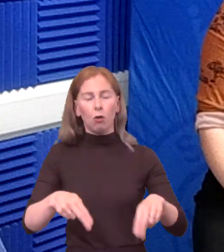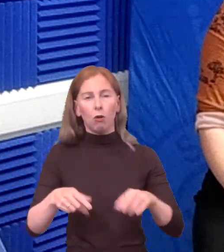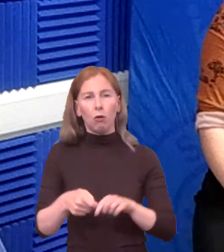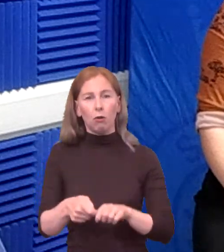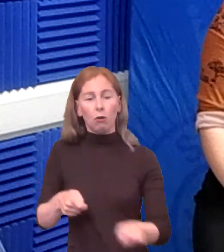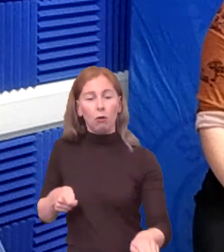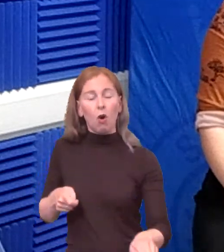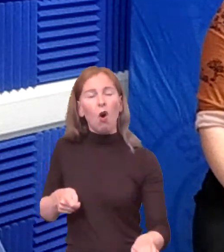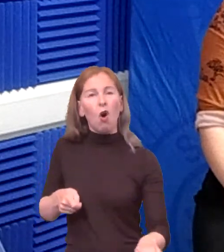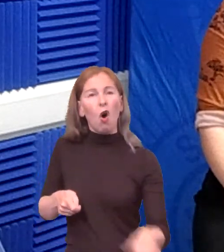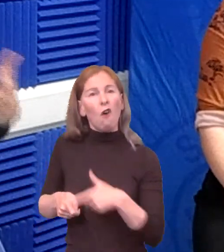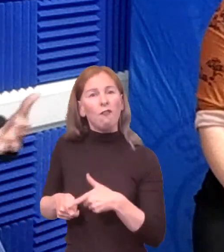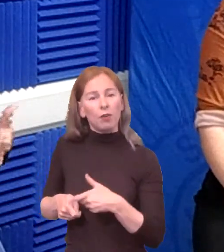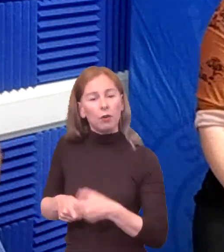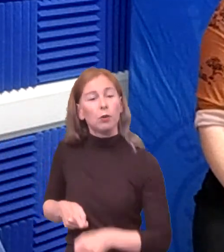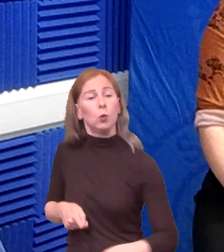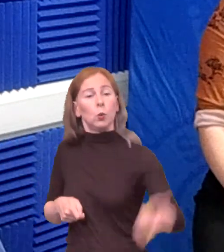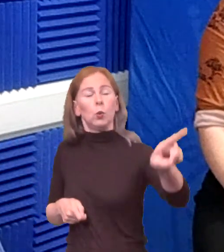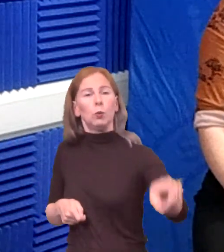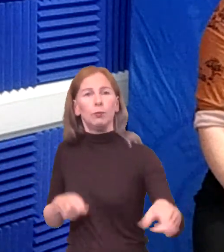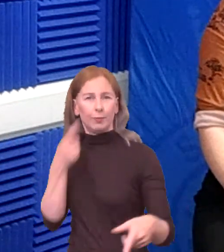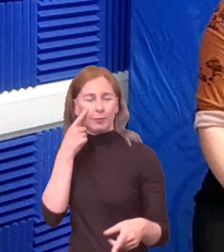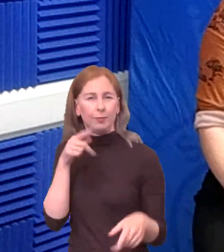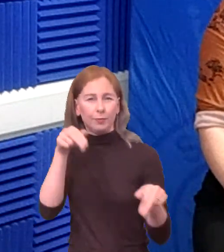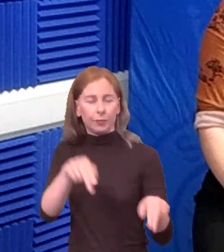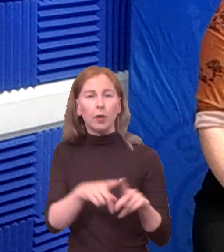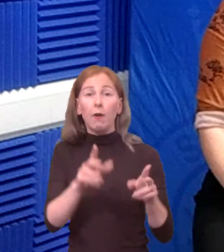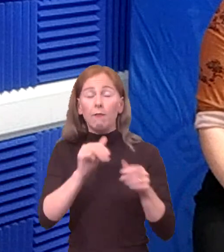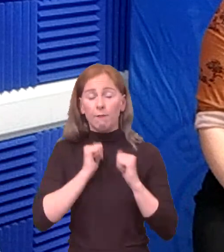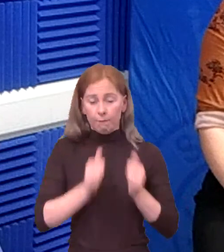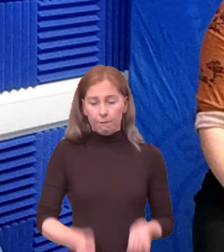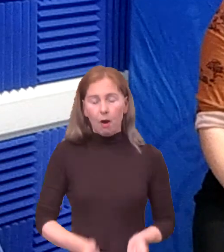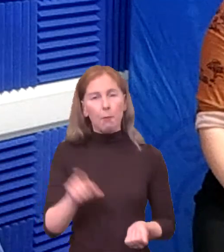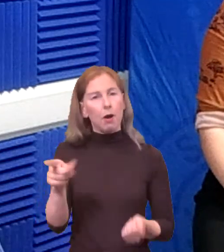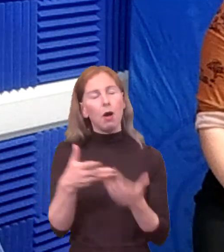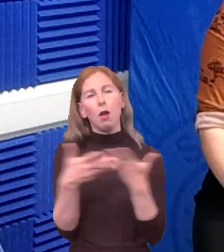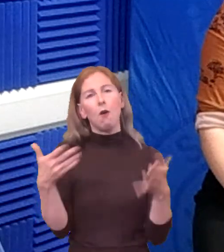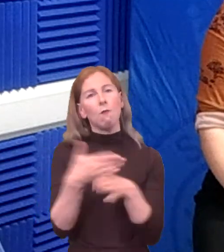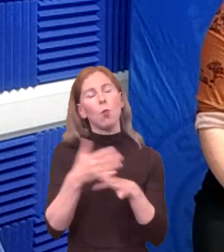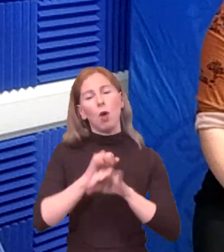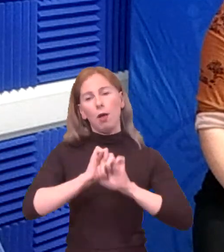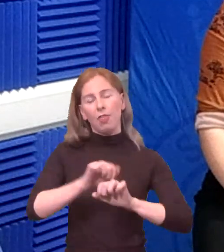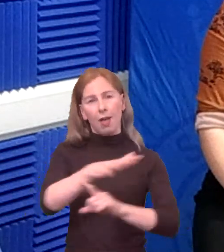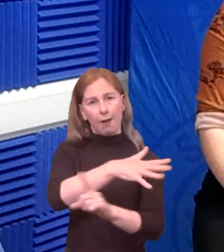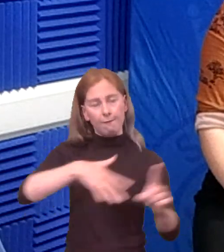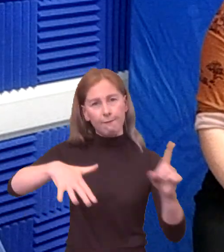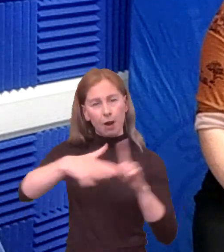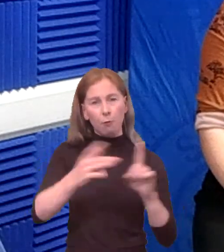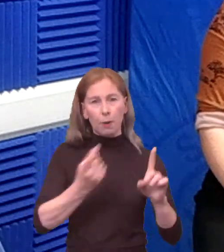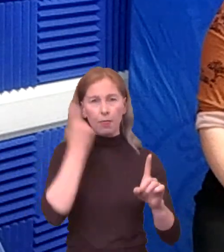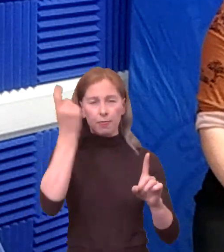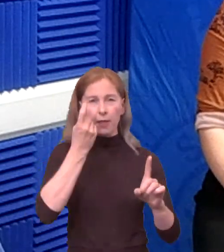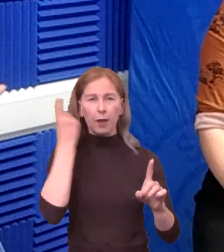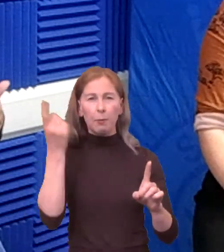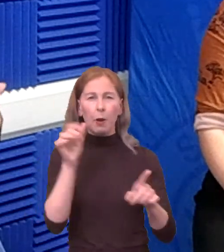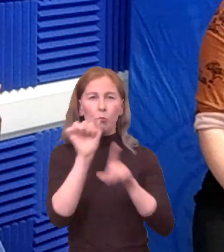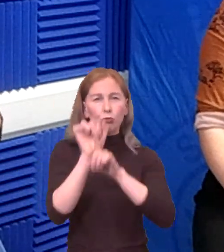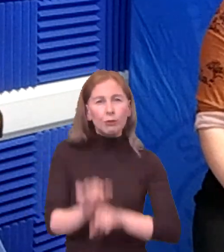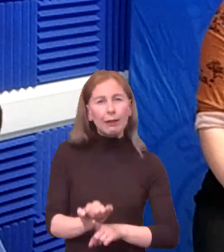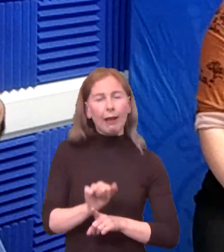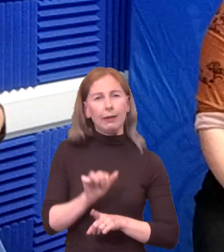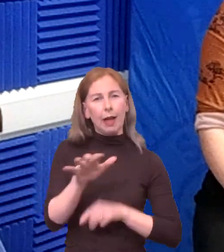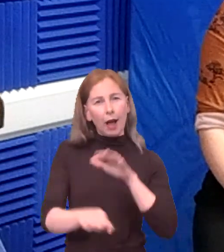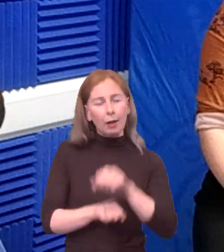to create habitats and environments that encourage particular species of birds, and particularly ground nesting birds. And an area that